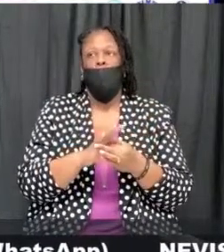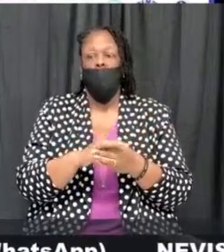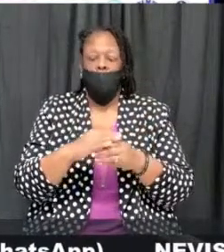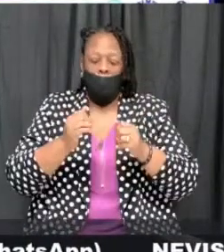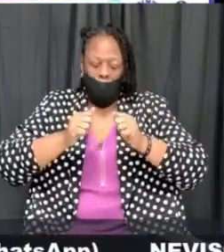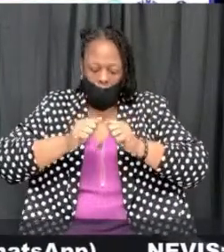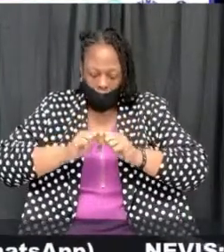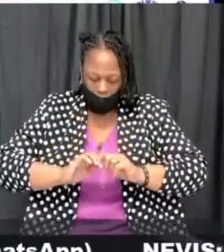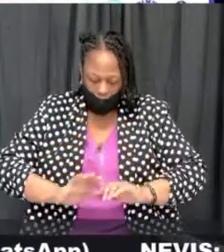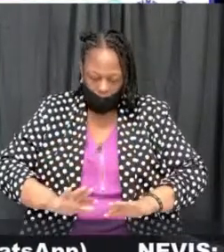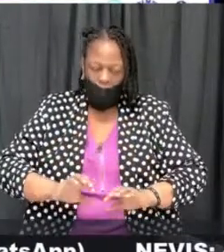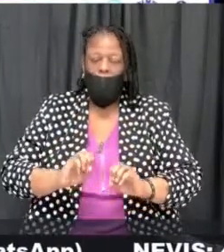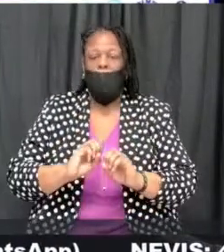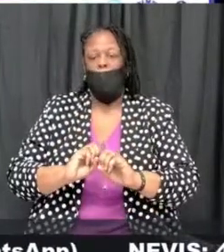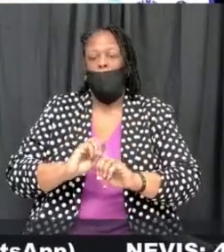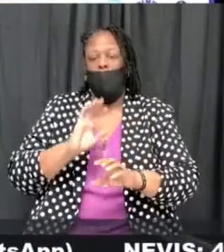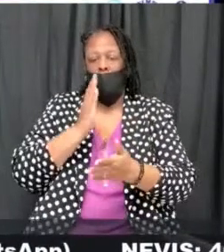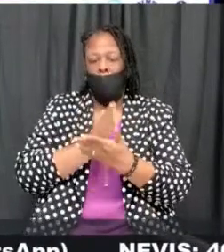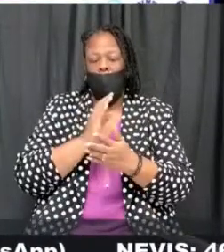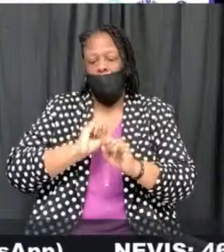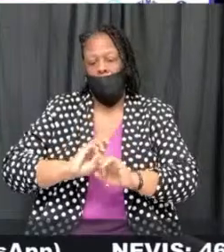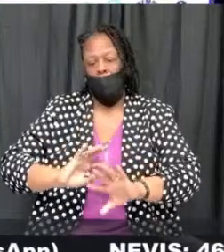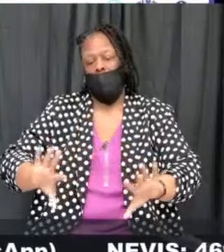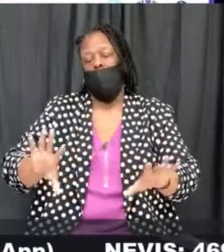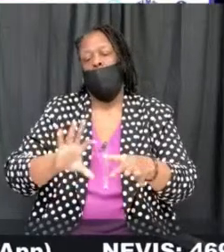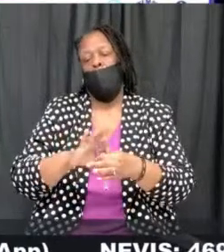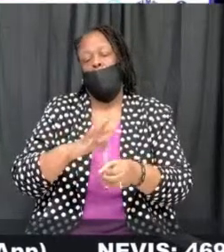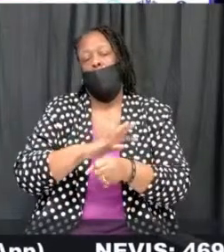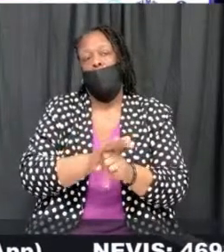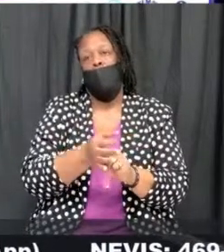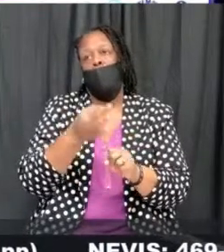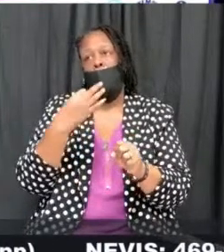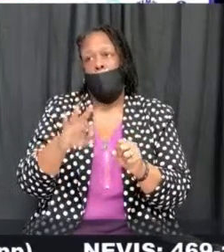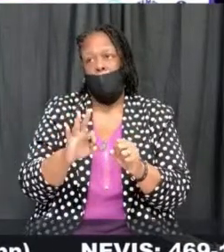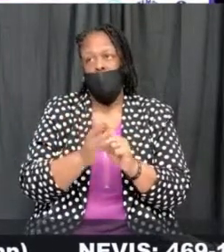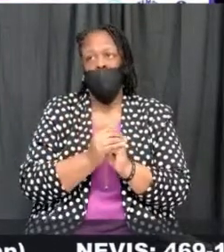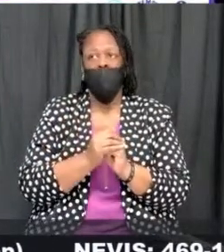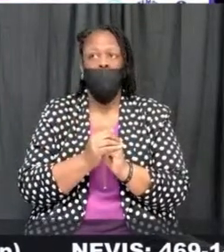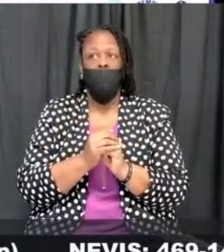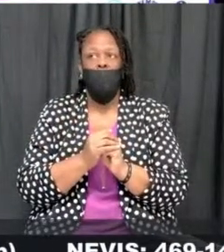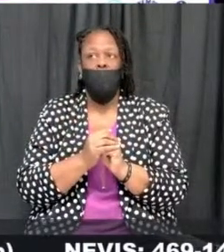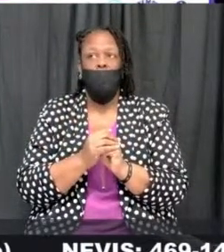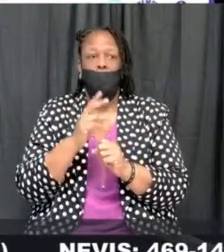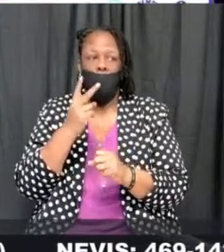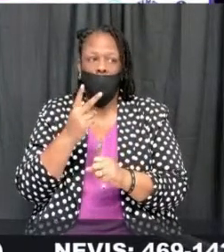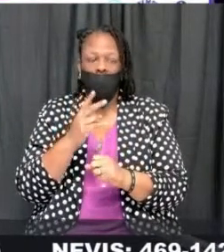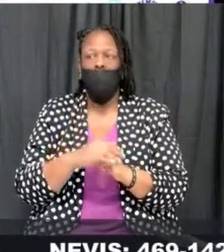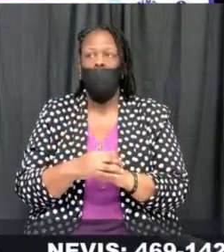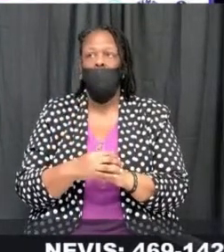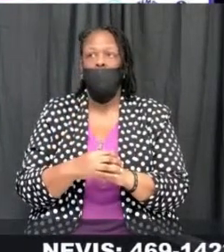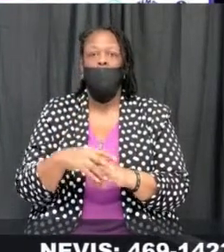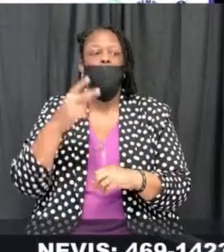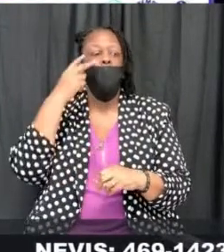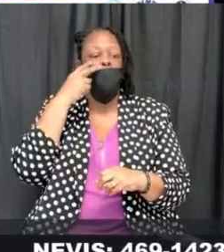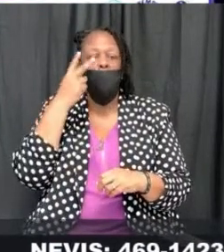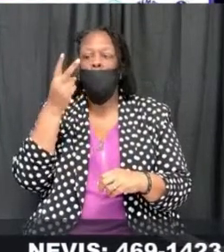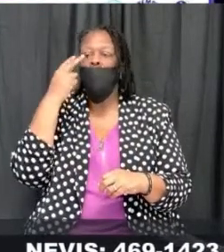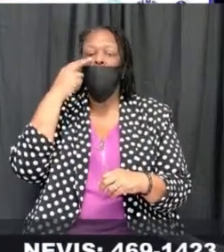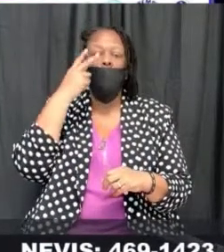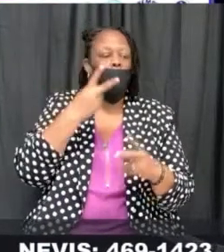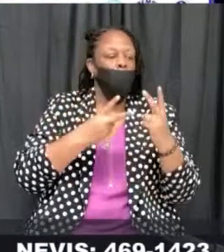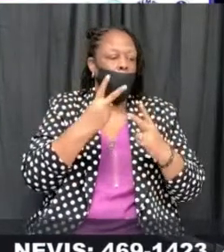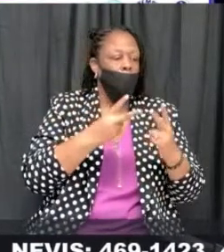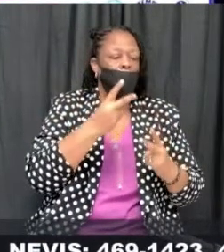of the spread of COVID-19. 2. To inspect or visit various